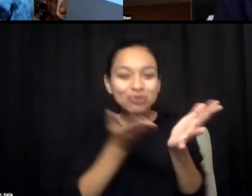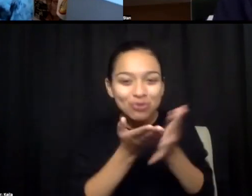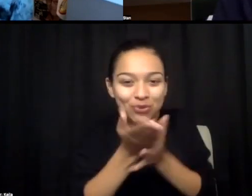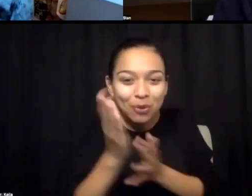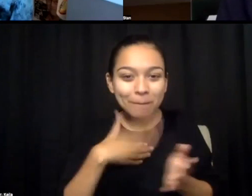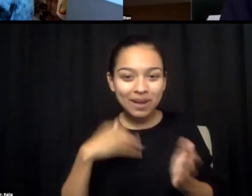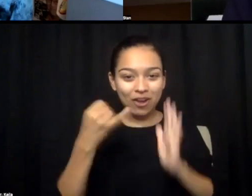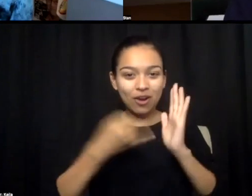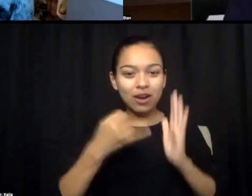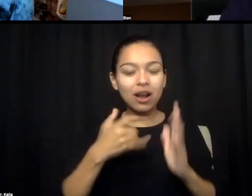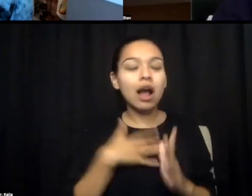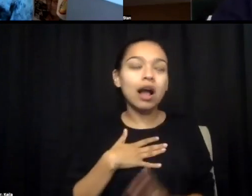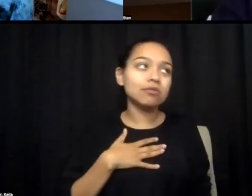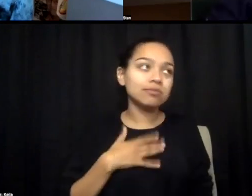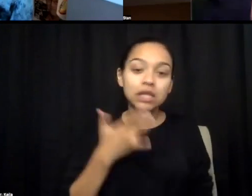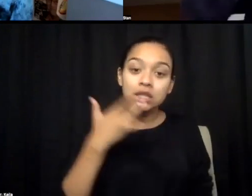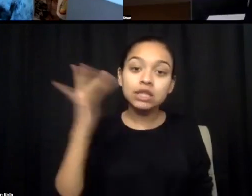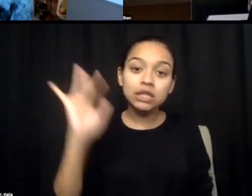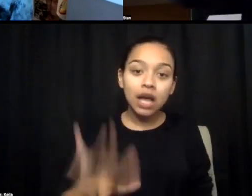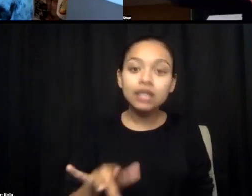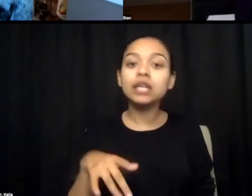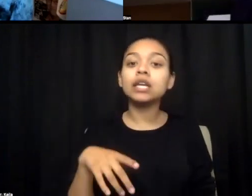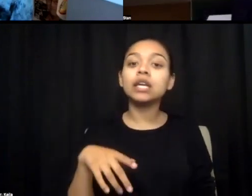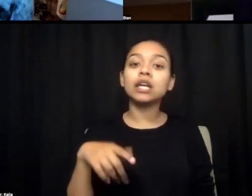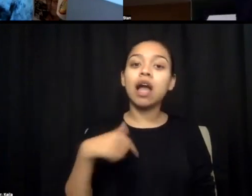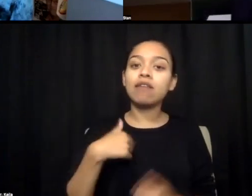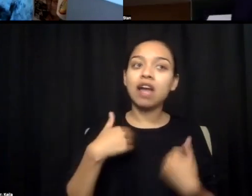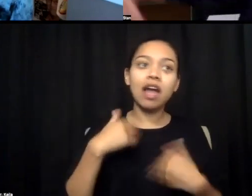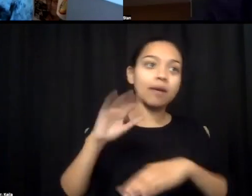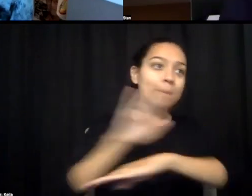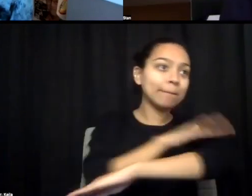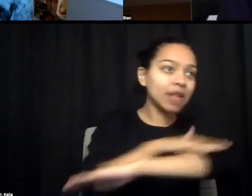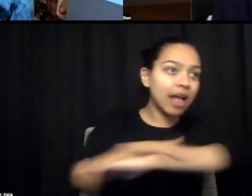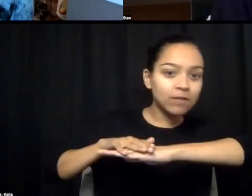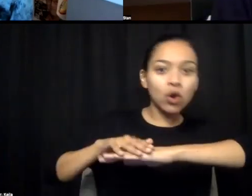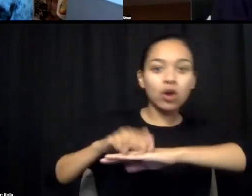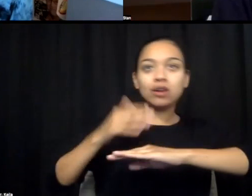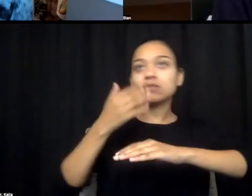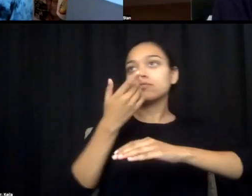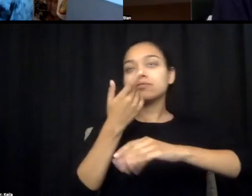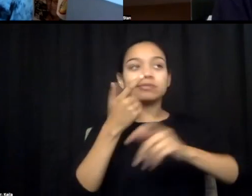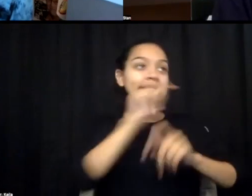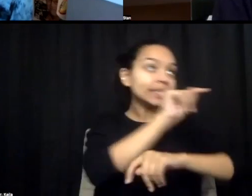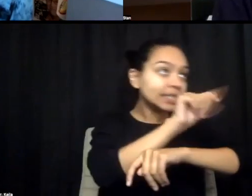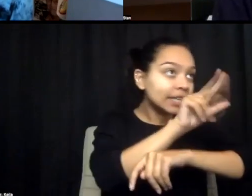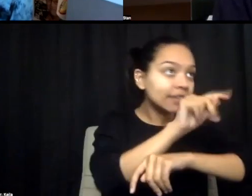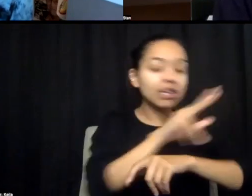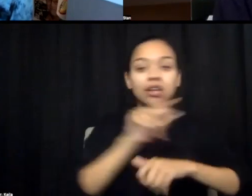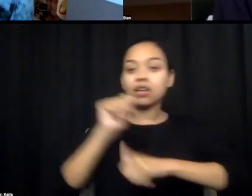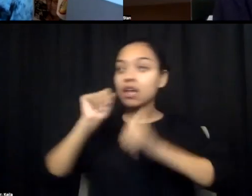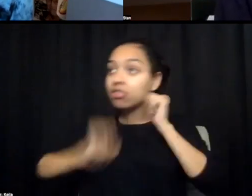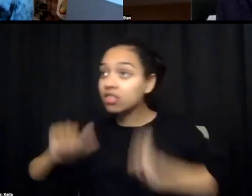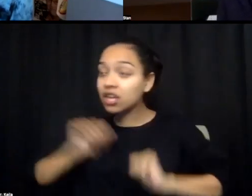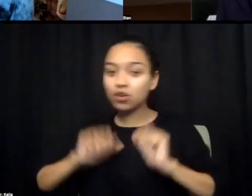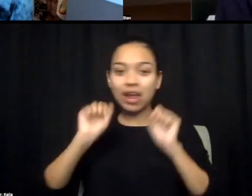I've been so lucky that I've had platforms, whether it's television or theaters or films, to reach so